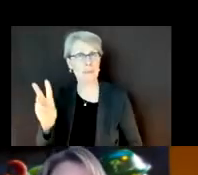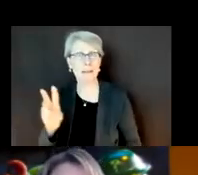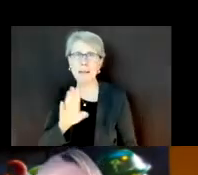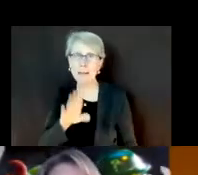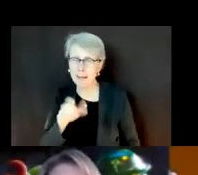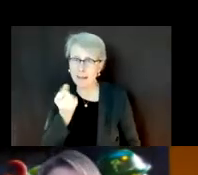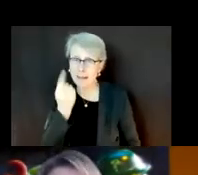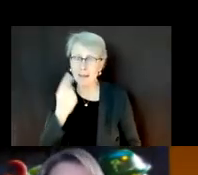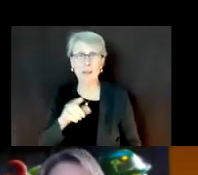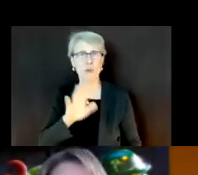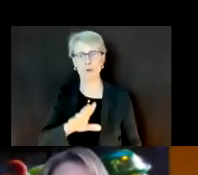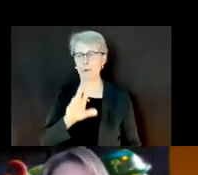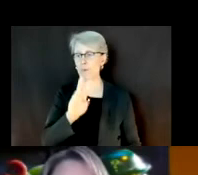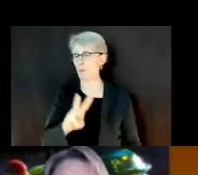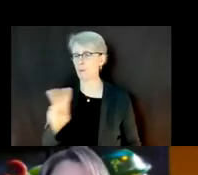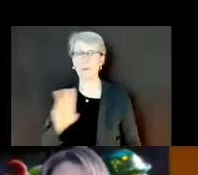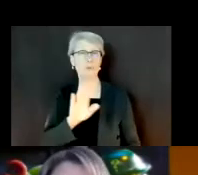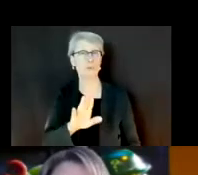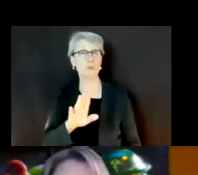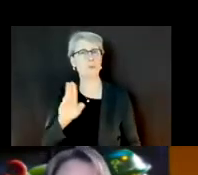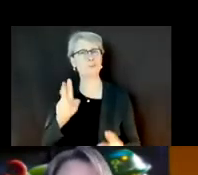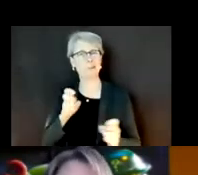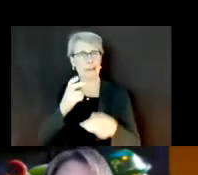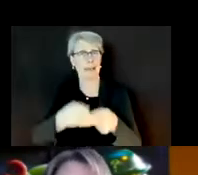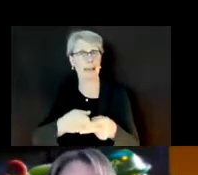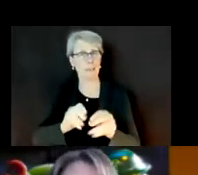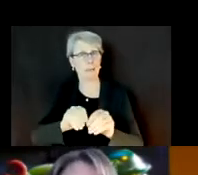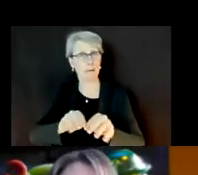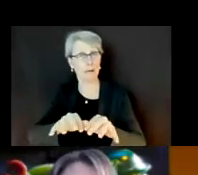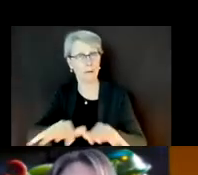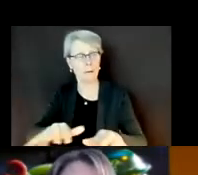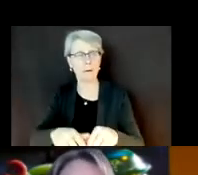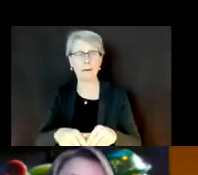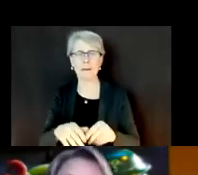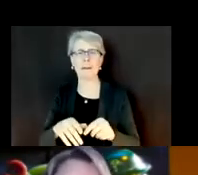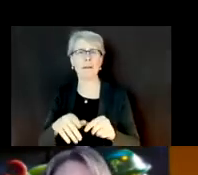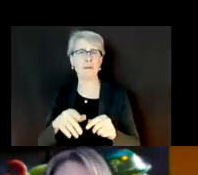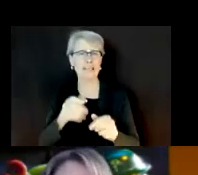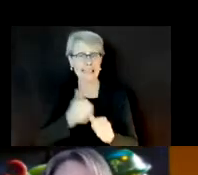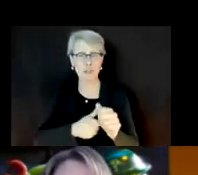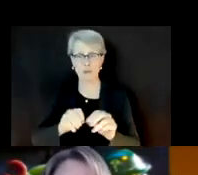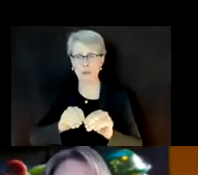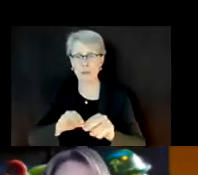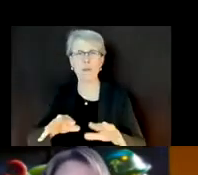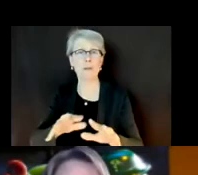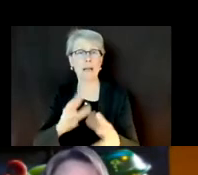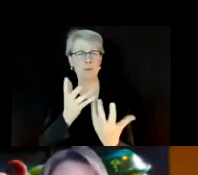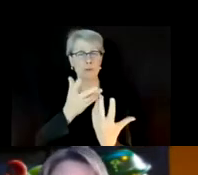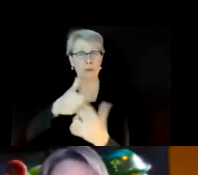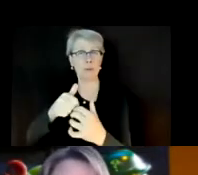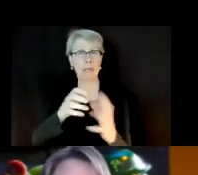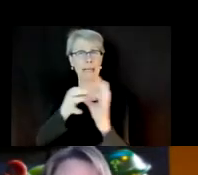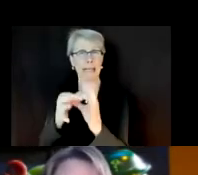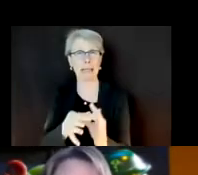of your online sort of footprint, the way that it relates to each other, like you want to make sure that everything's linked. Because remember,